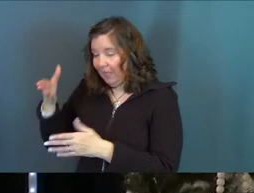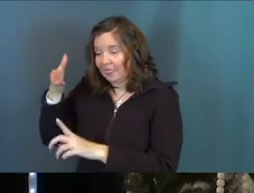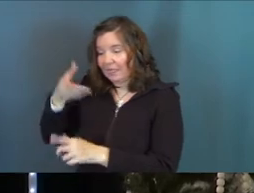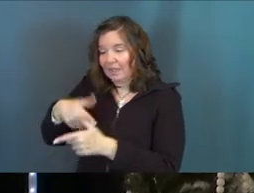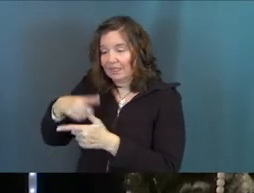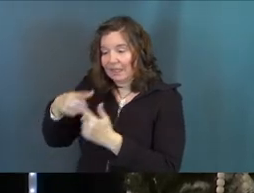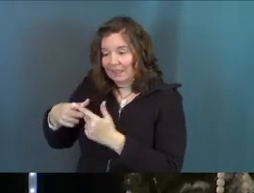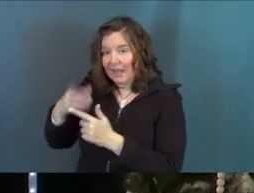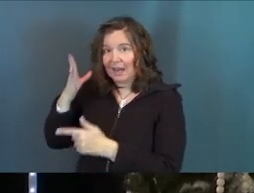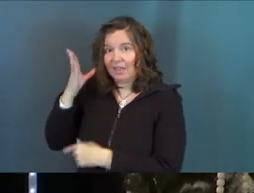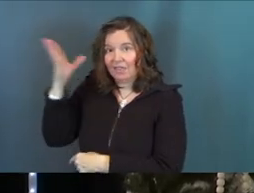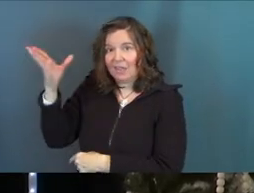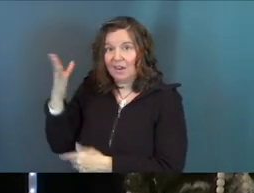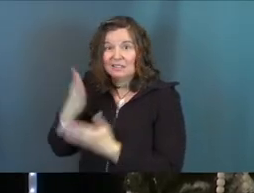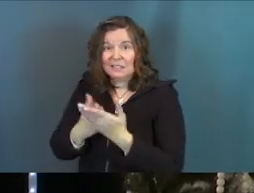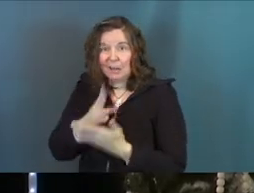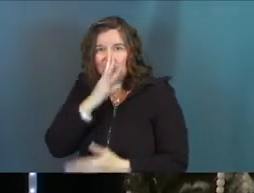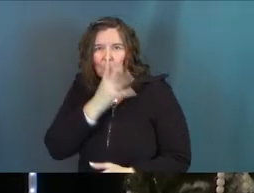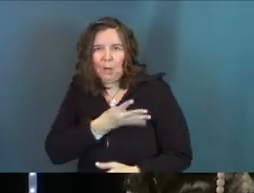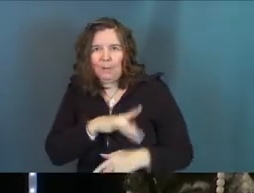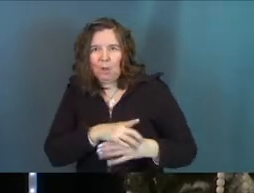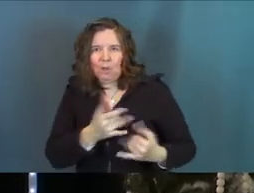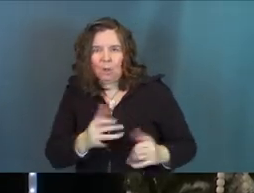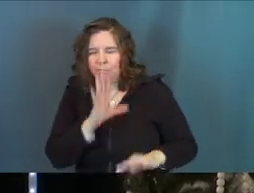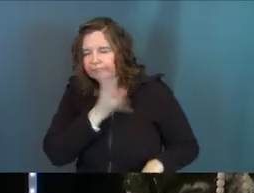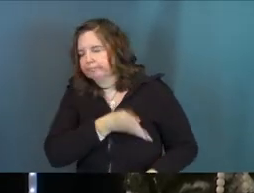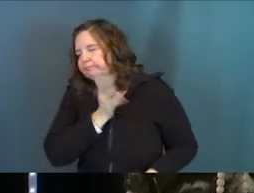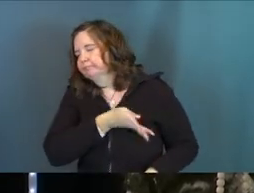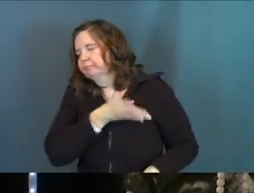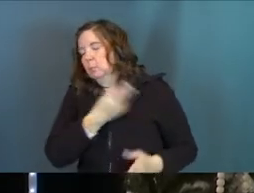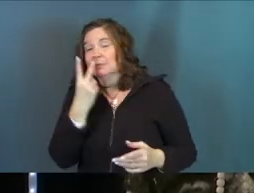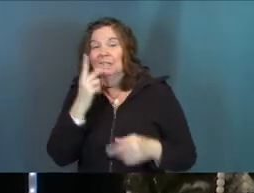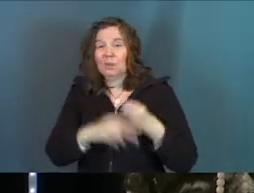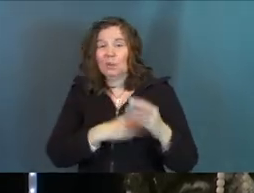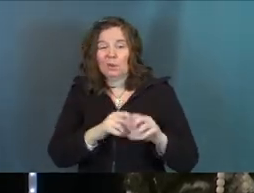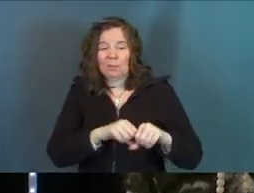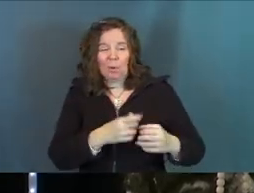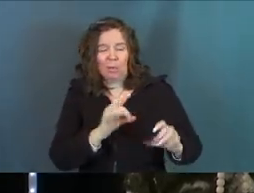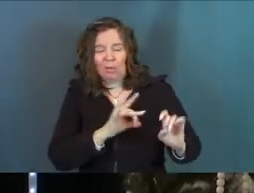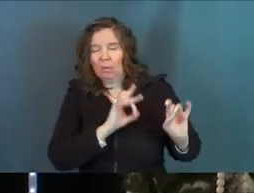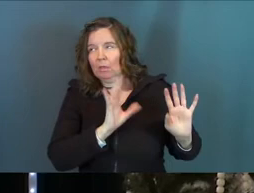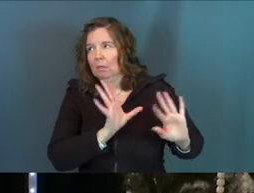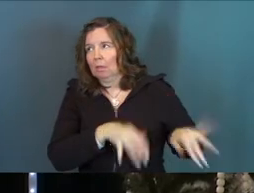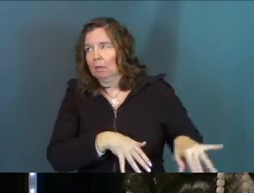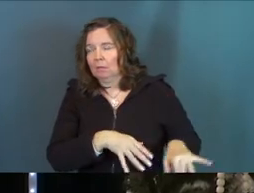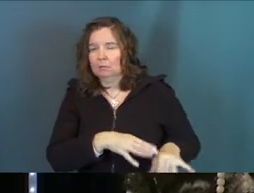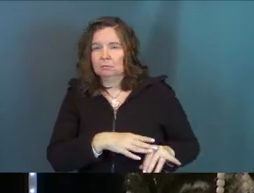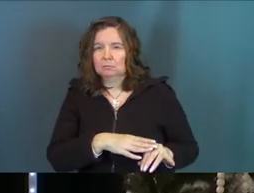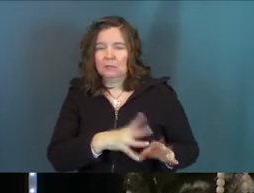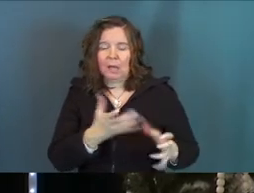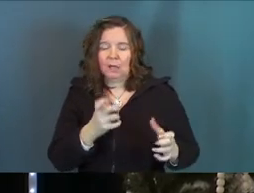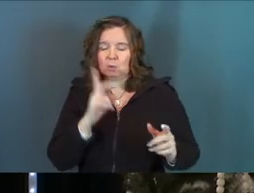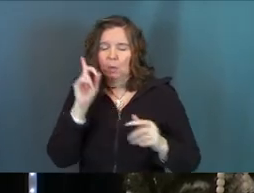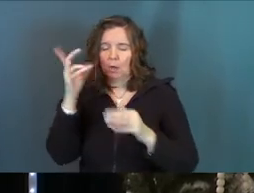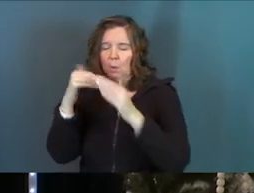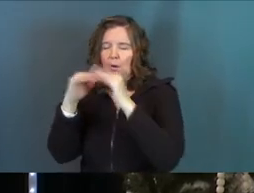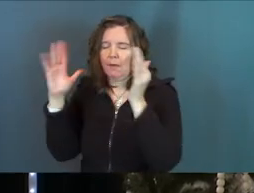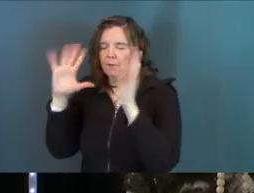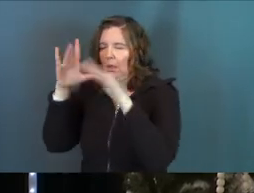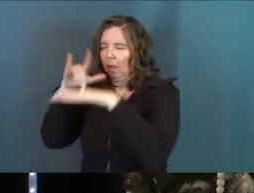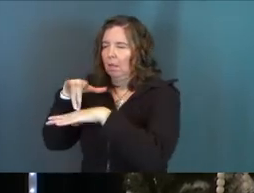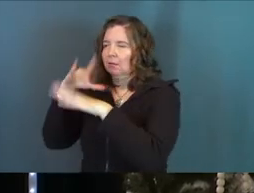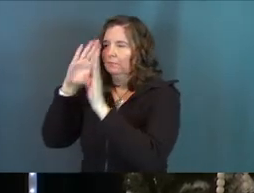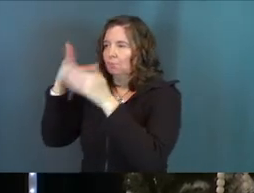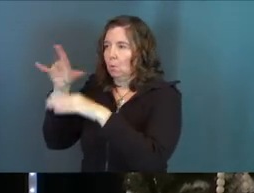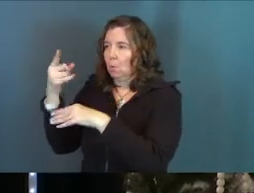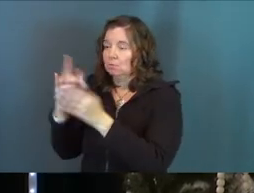Some of us could care less about here and now. Like, we see this world and its brokenness, and we're like, dude, I just want to get the heck out of here. You